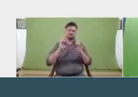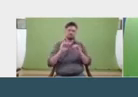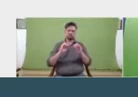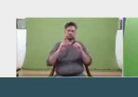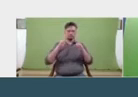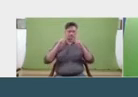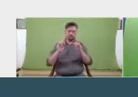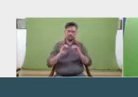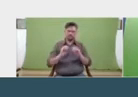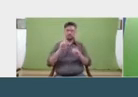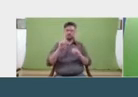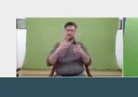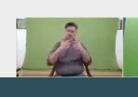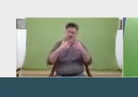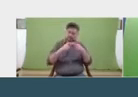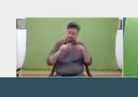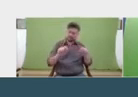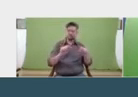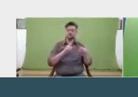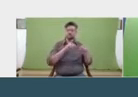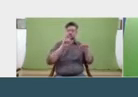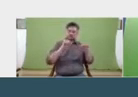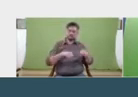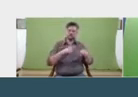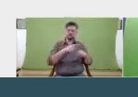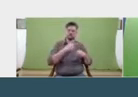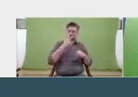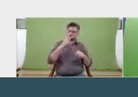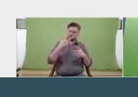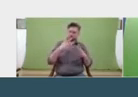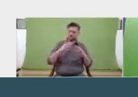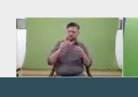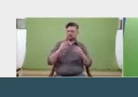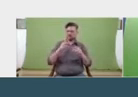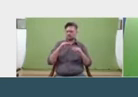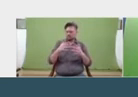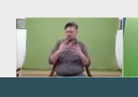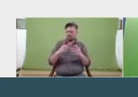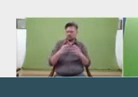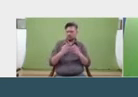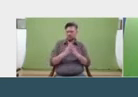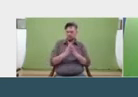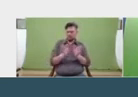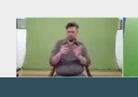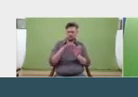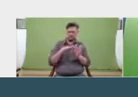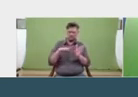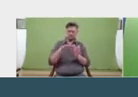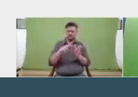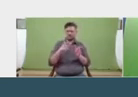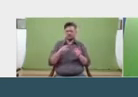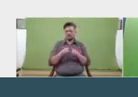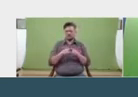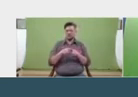theoretically uh looked through this spectrum and uh kind of looked at